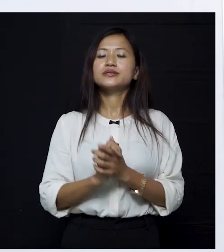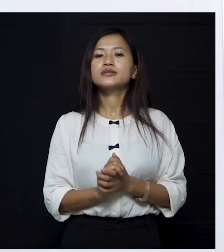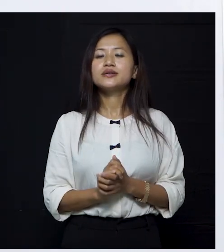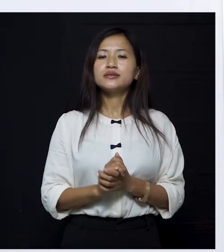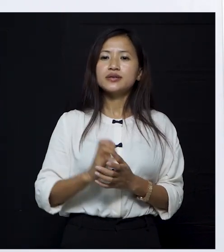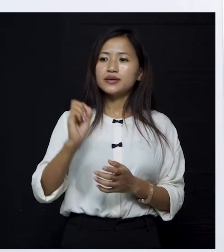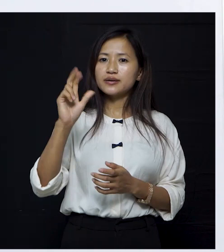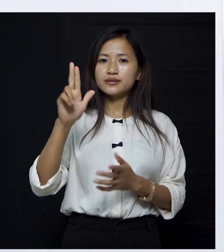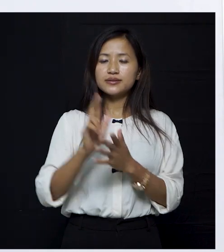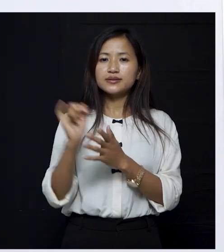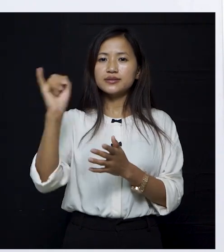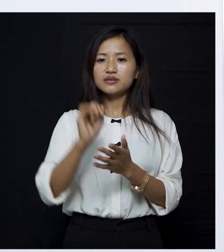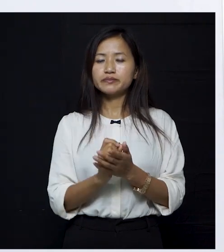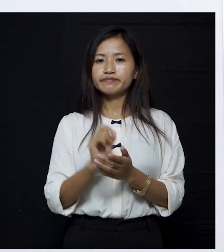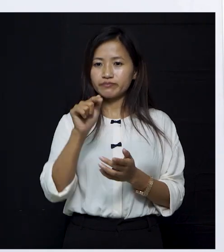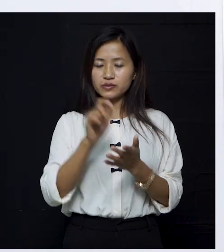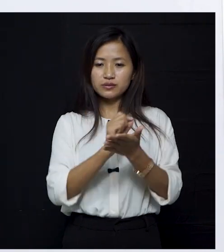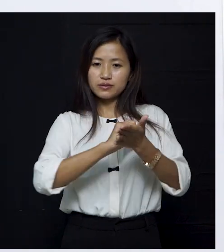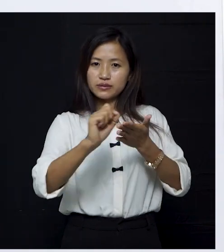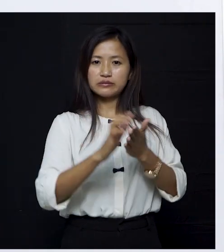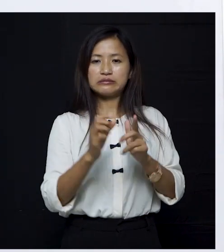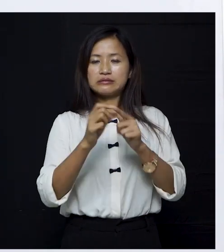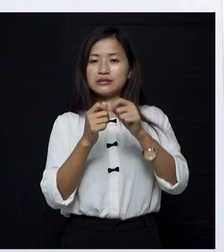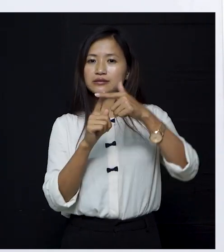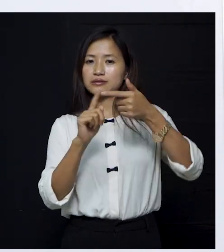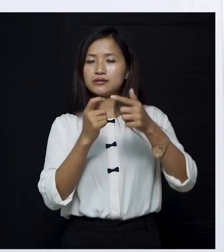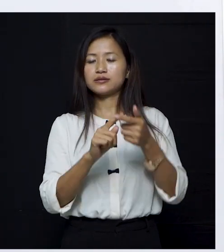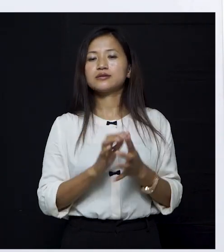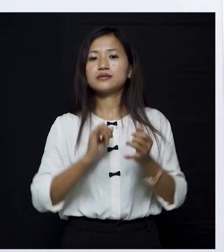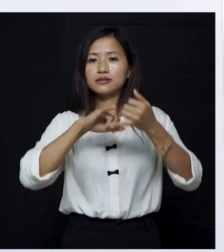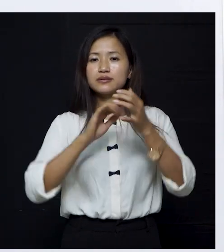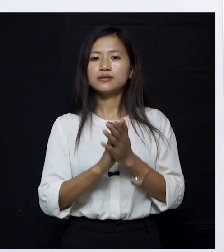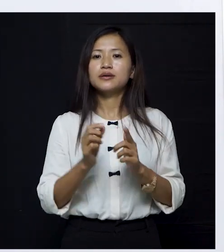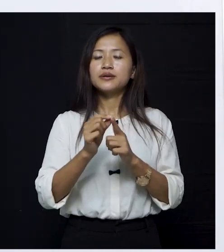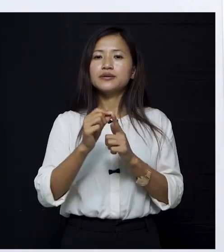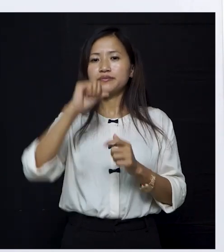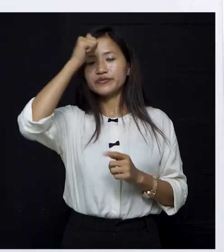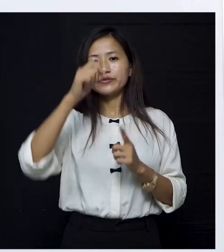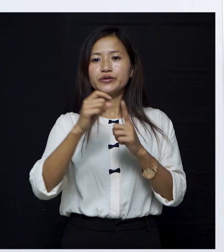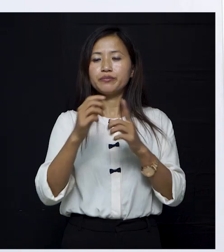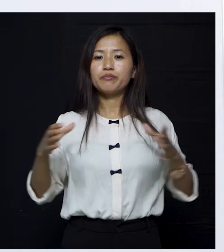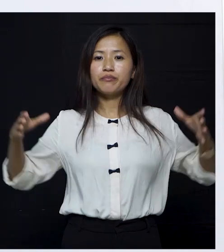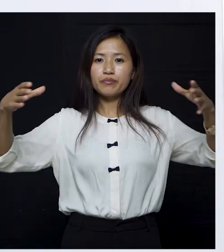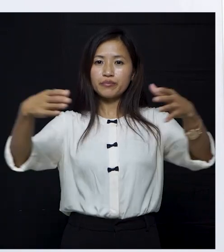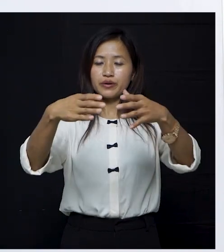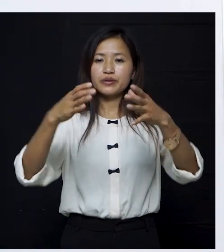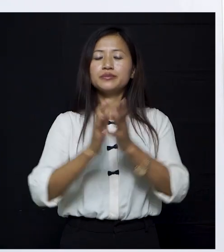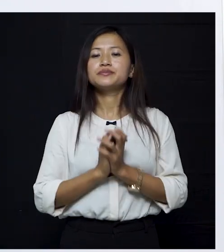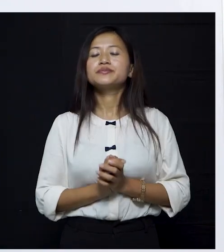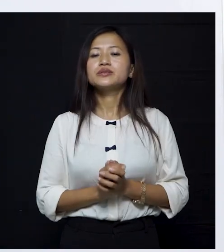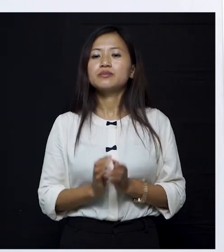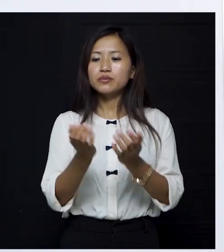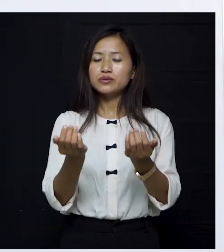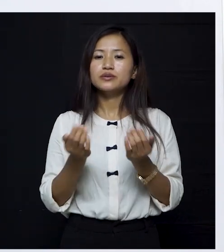1986. You can underline all those dates also, okay? So the Indian parliament, they passed the Consumer Protection